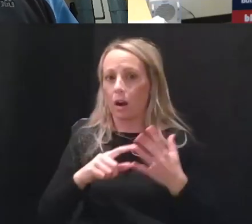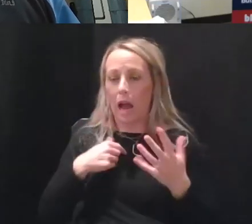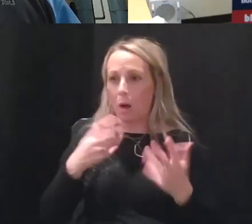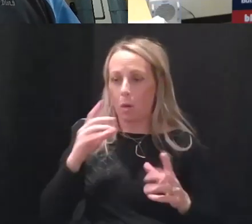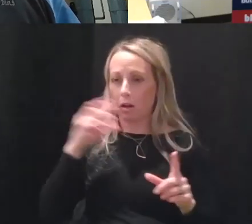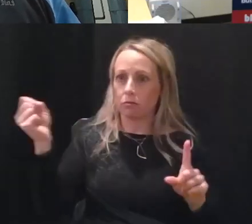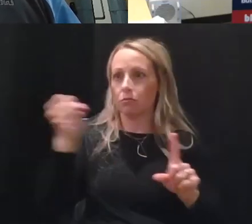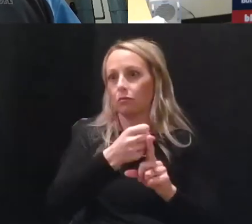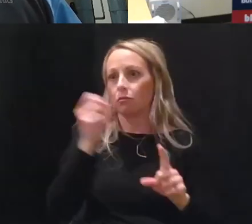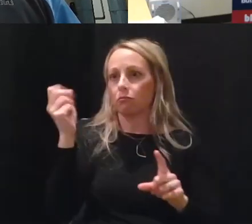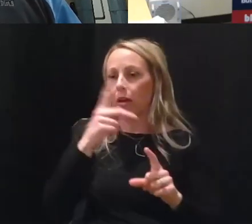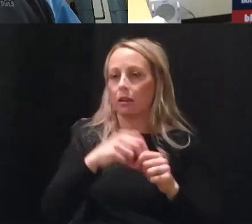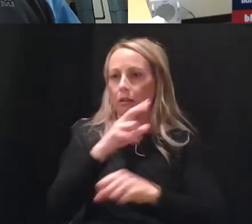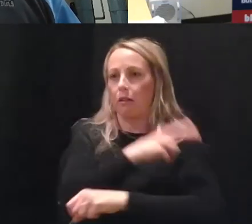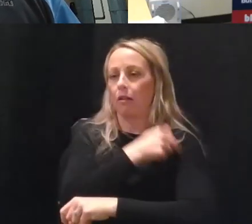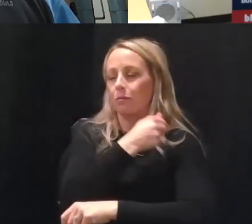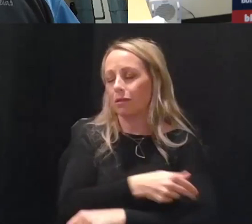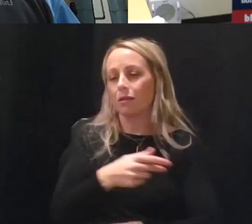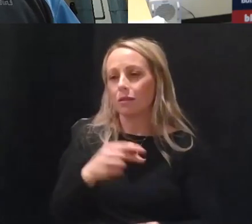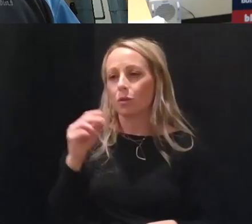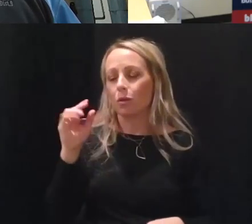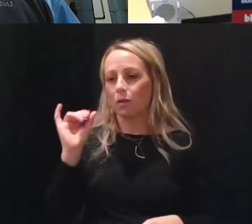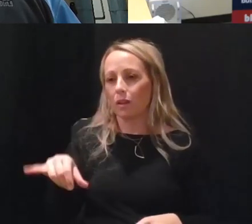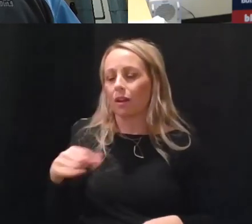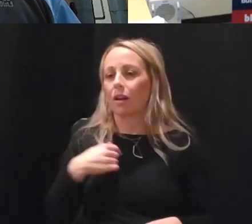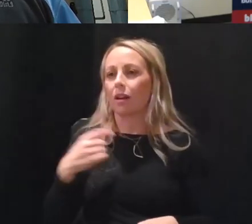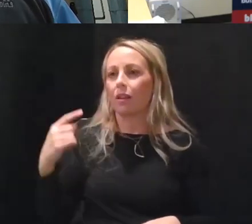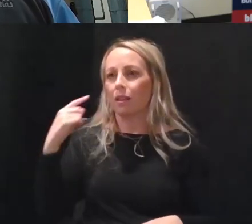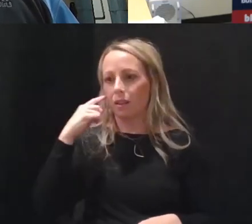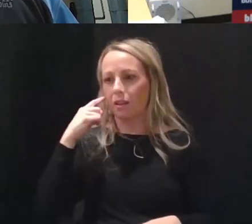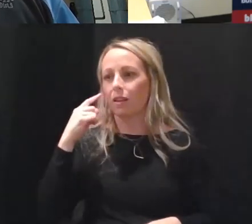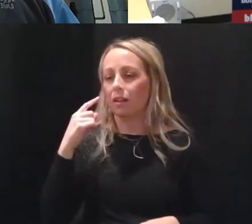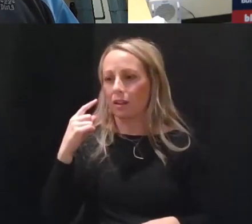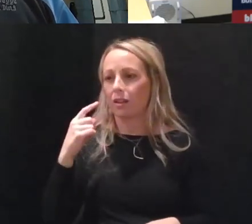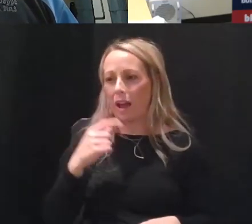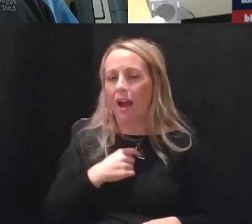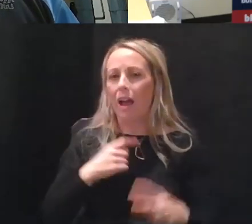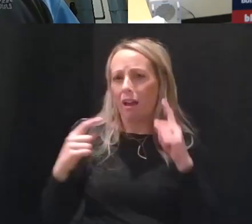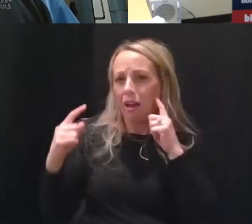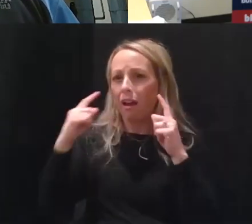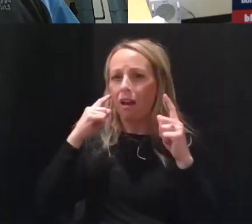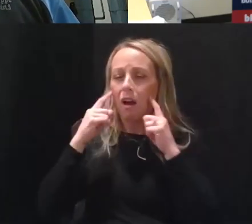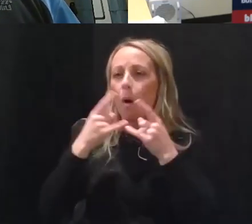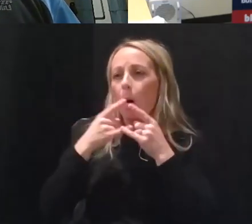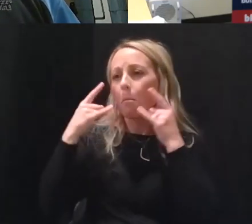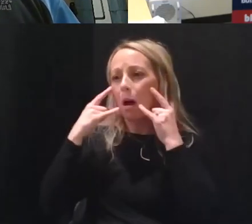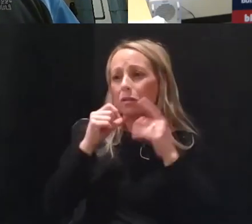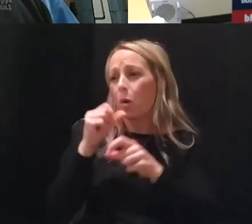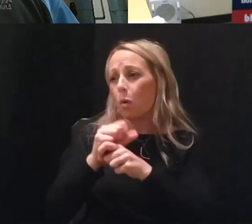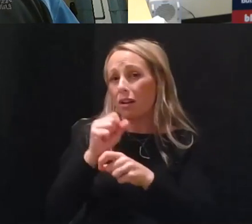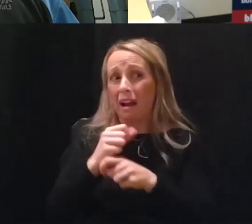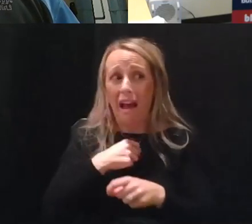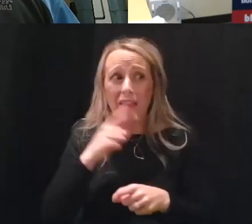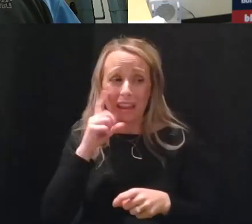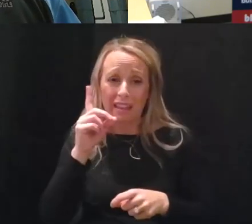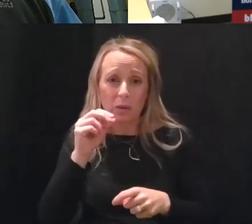there. I think that I hear so many people say the masks don't work. They do work. I think they do work. And